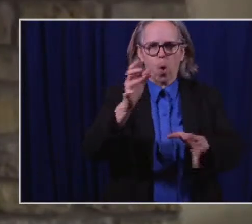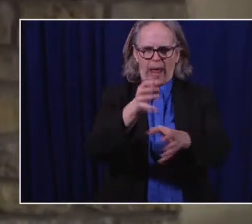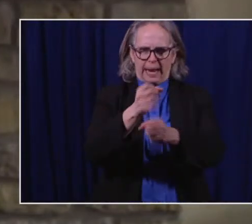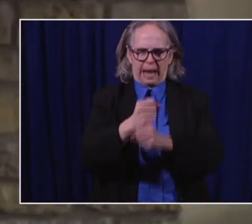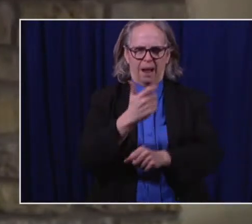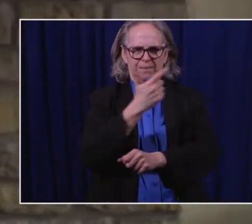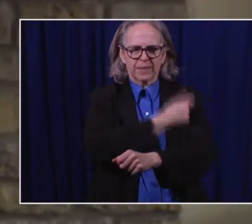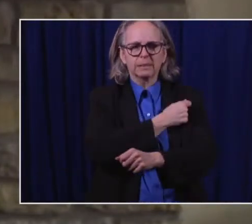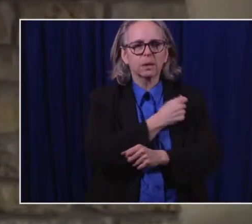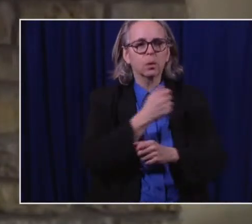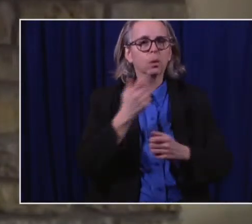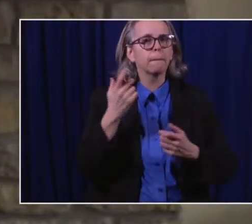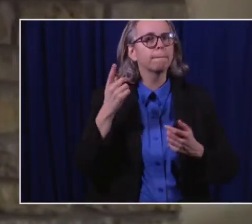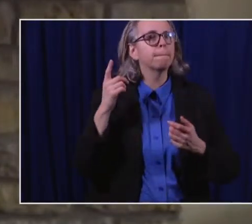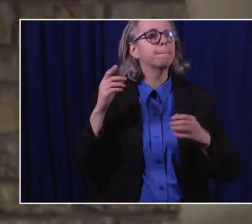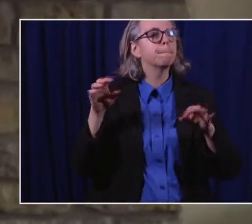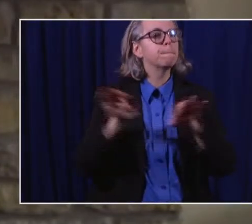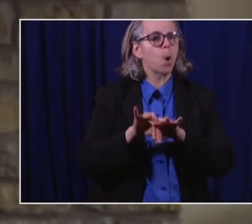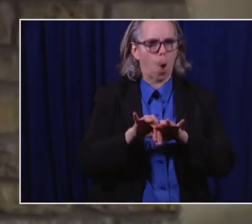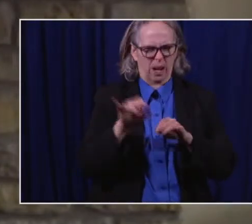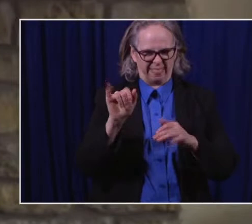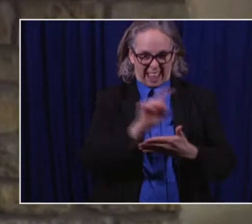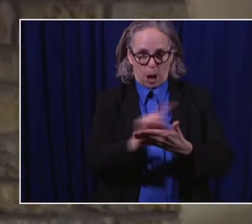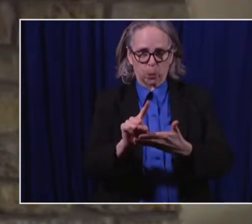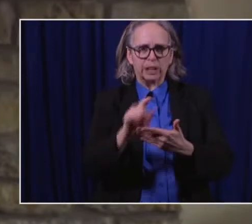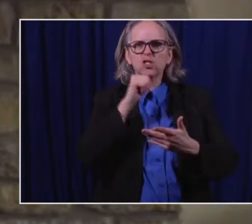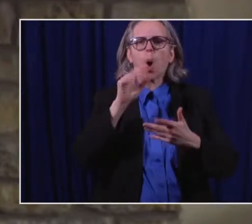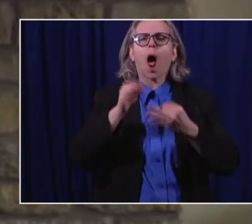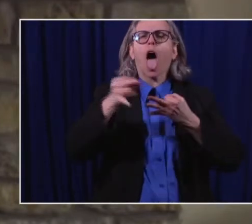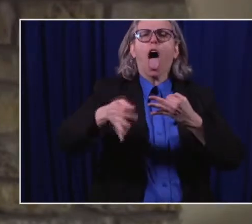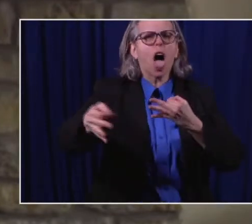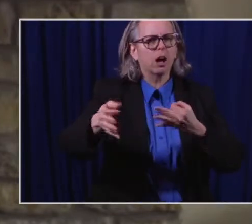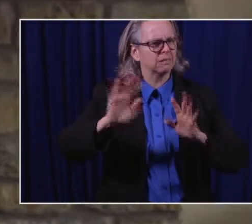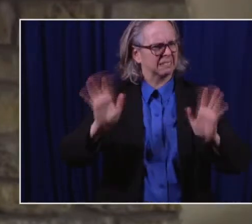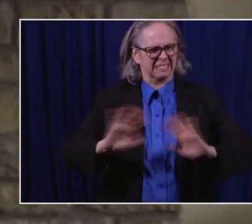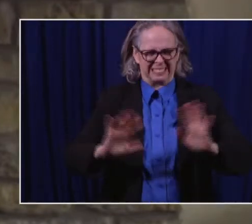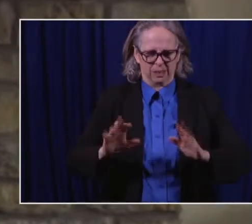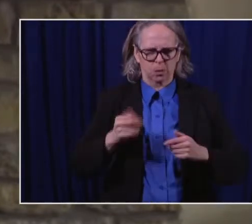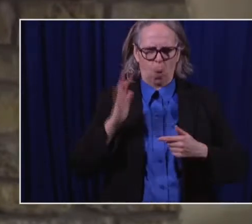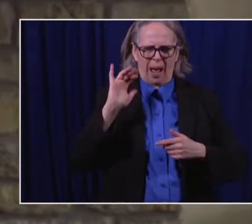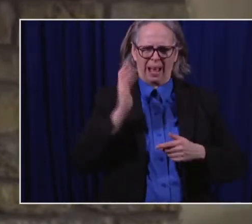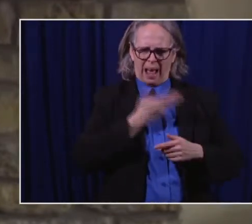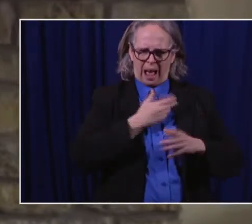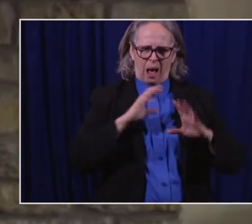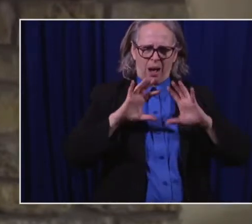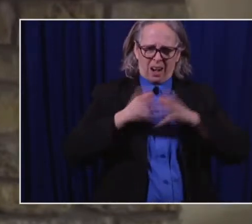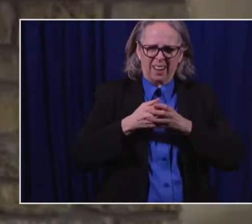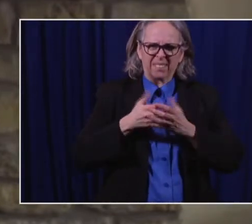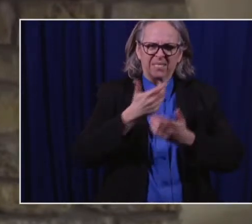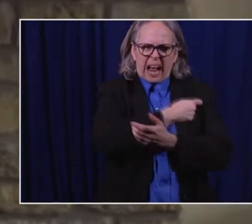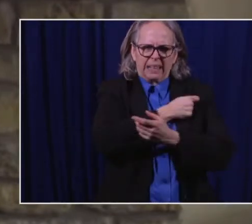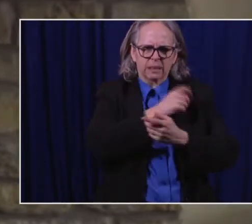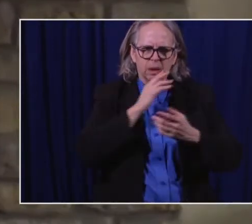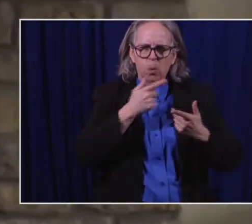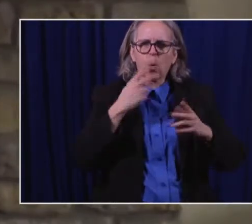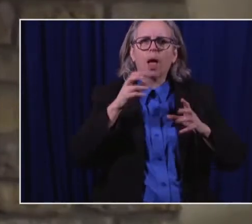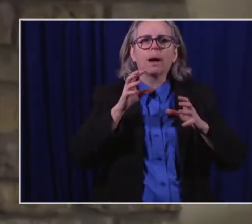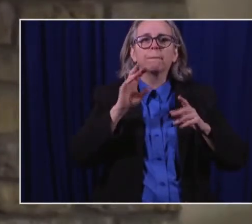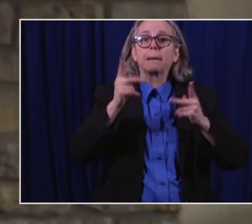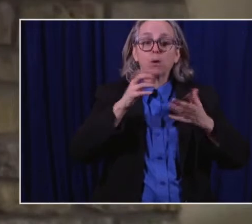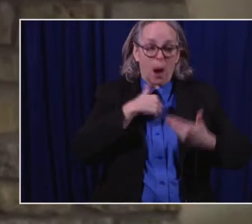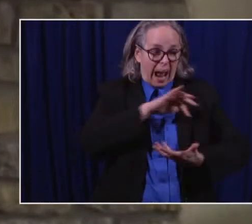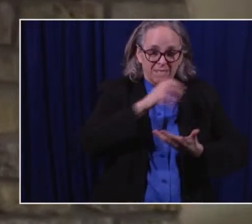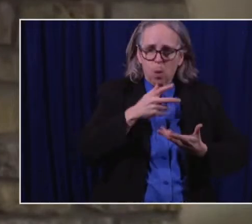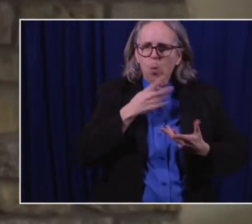Because, you know, sometimes we've got traveling groups that are coming in and doing the vaccinating. So it's very, very important for us